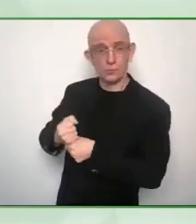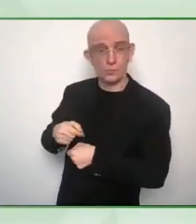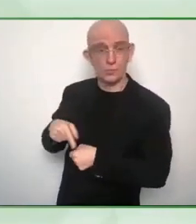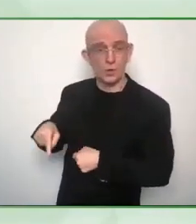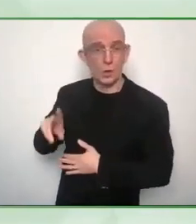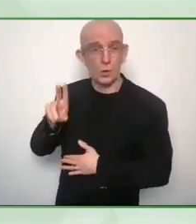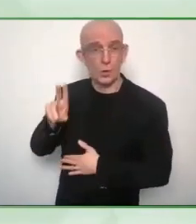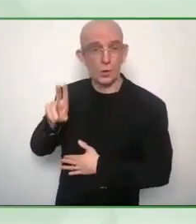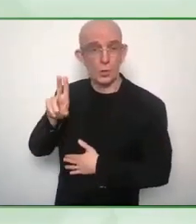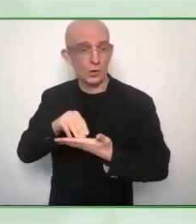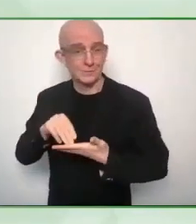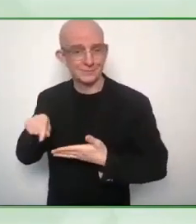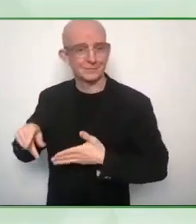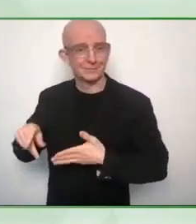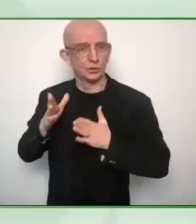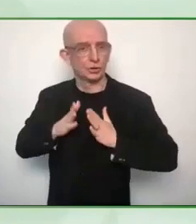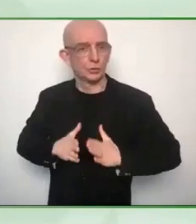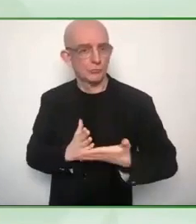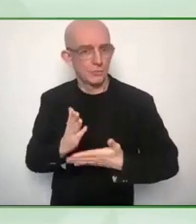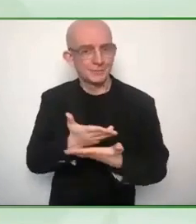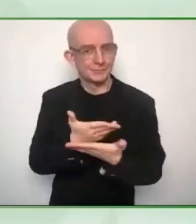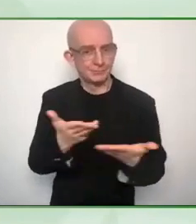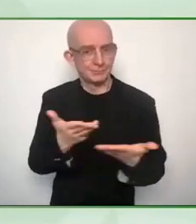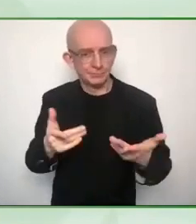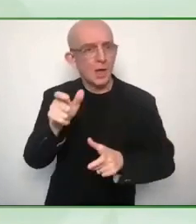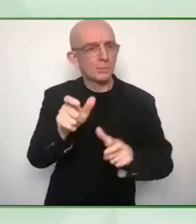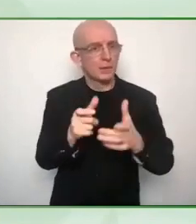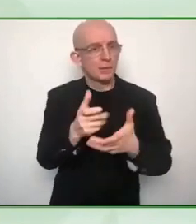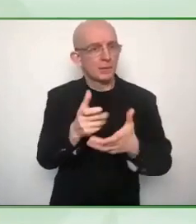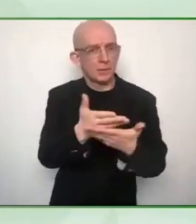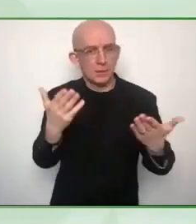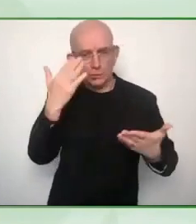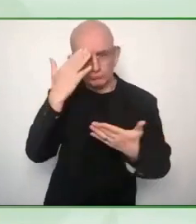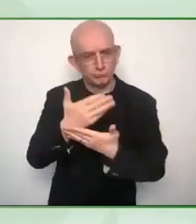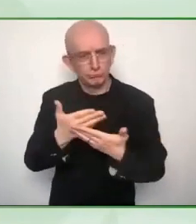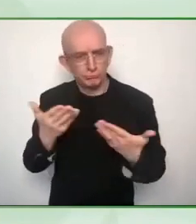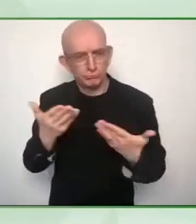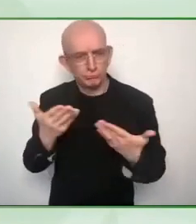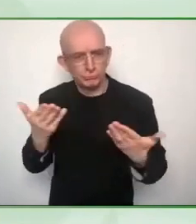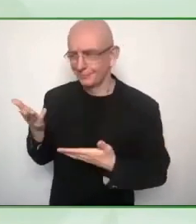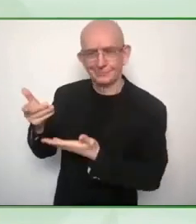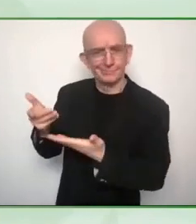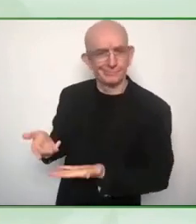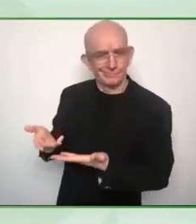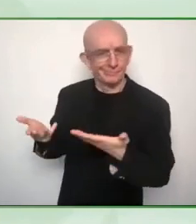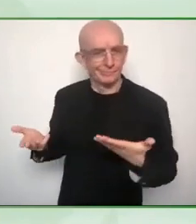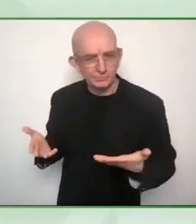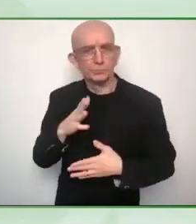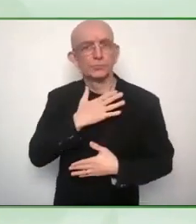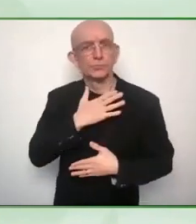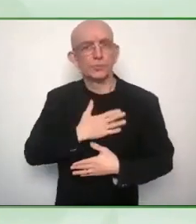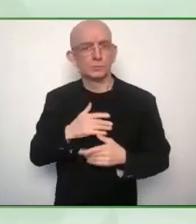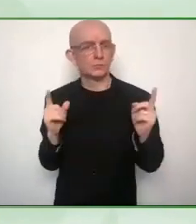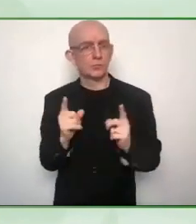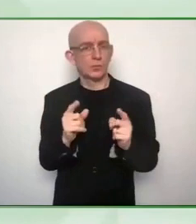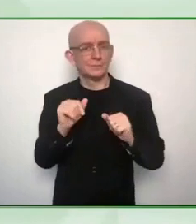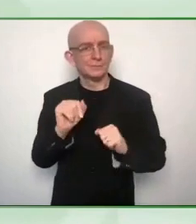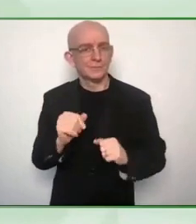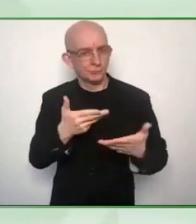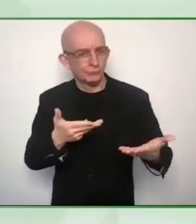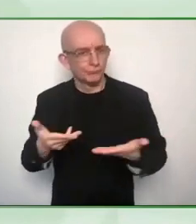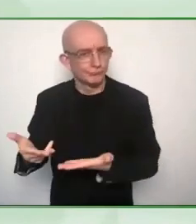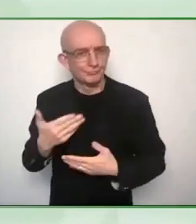as part of the Human Rights and Disability Unit of the Office of the High Commissioner of Human Rights, which is